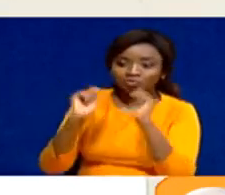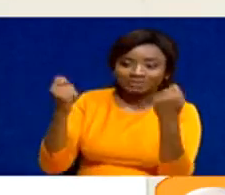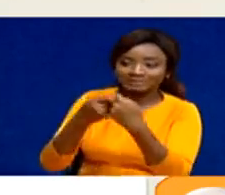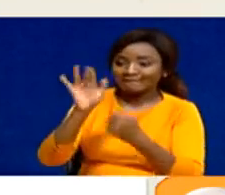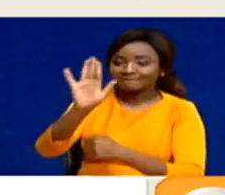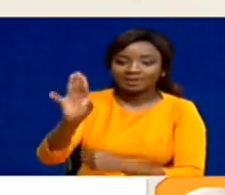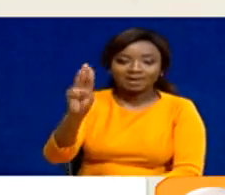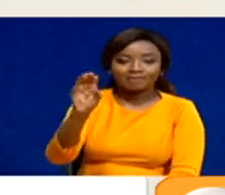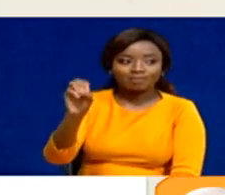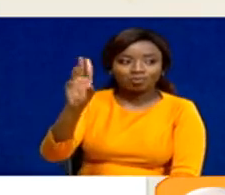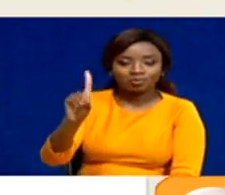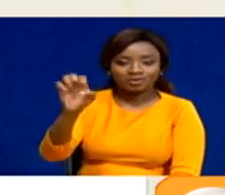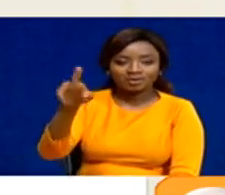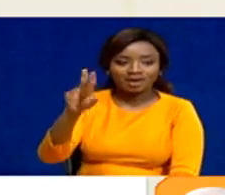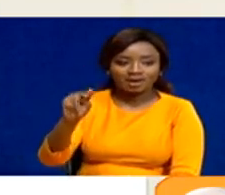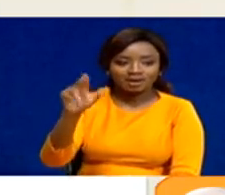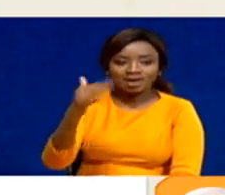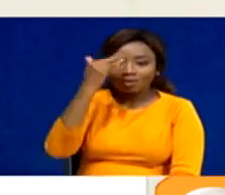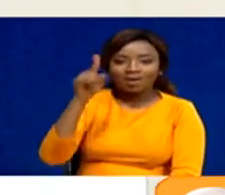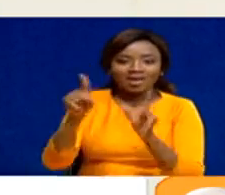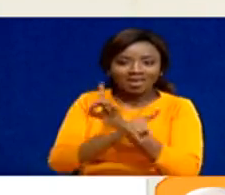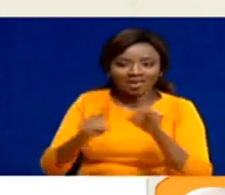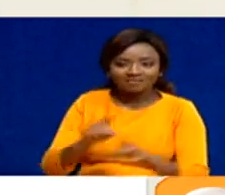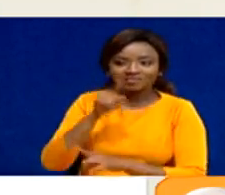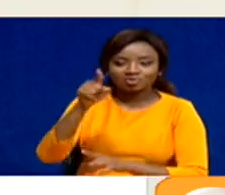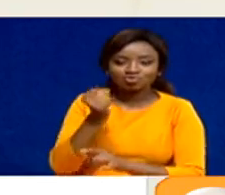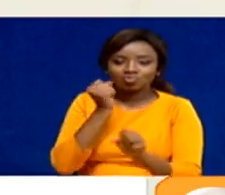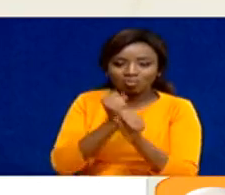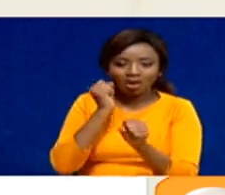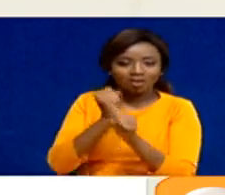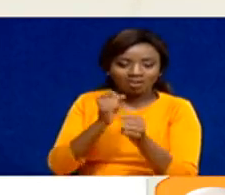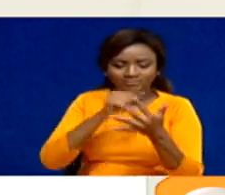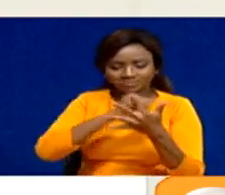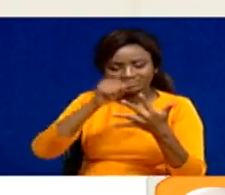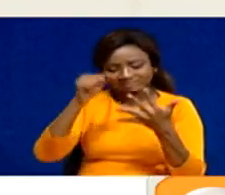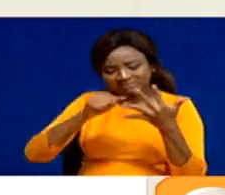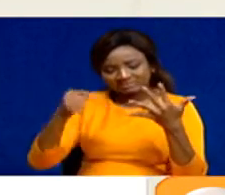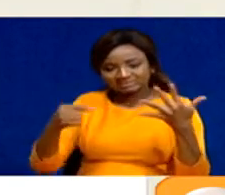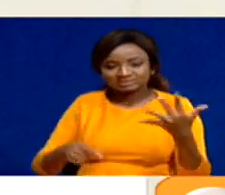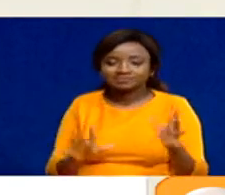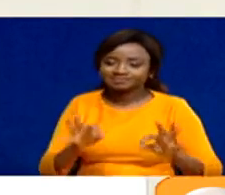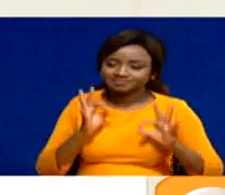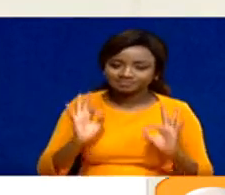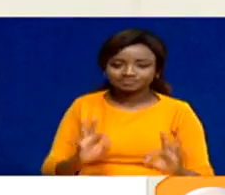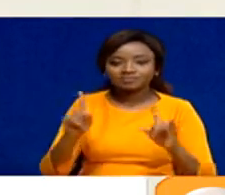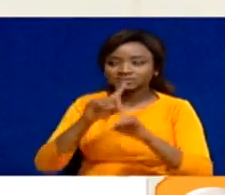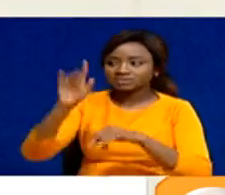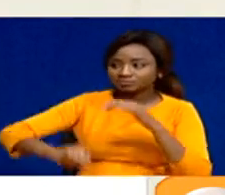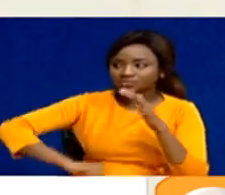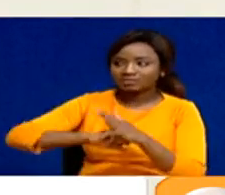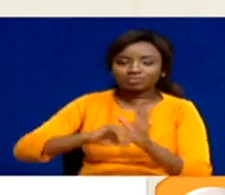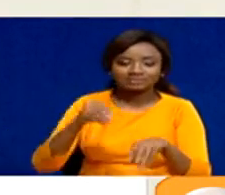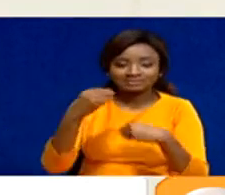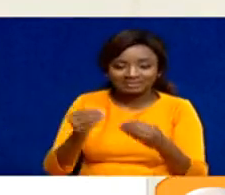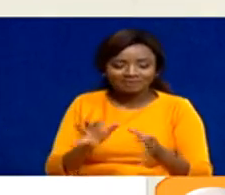team for everything that you have done and the support that you have given to make this